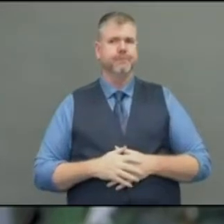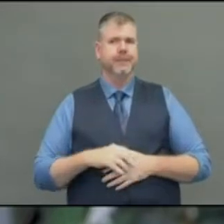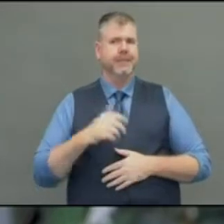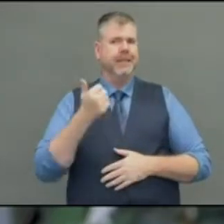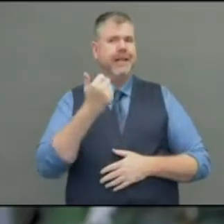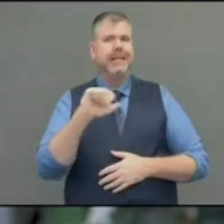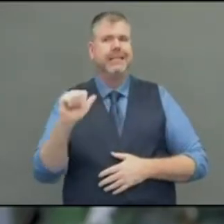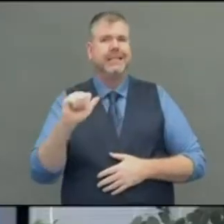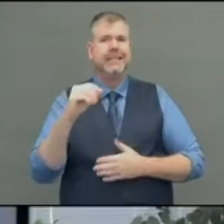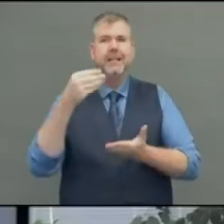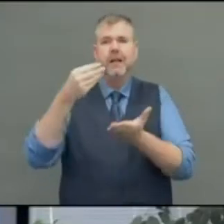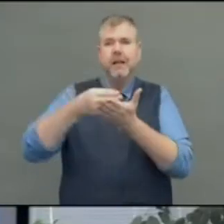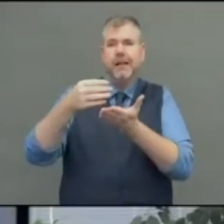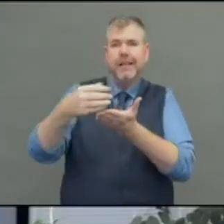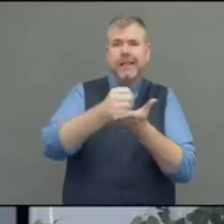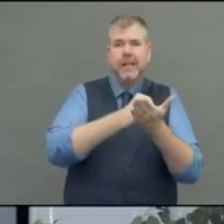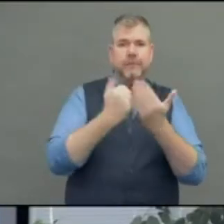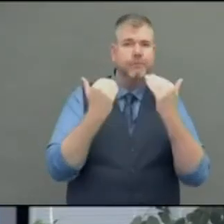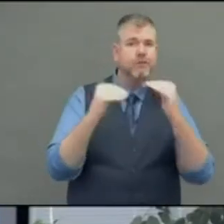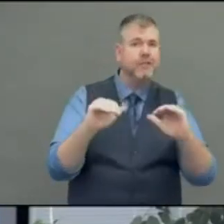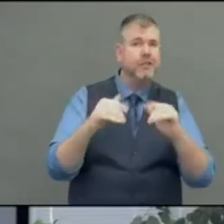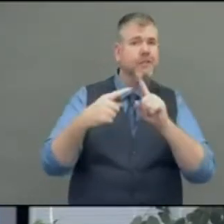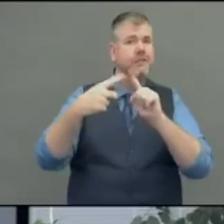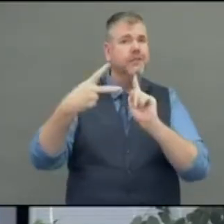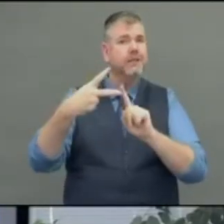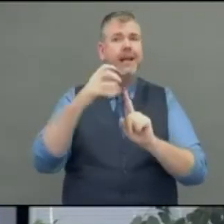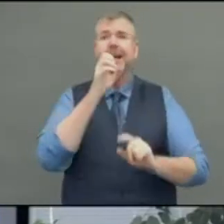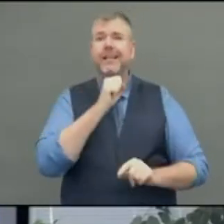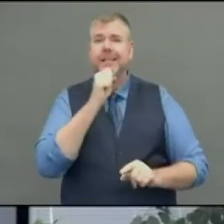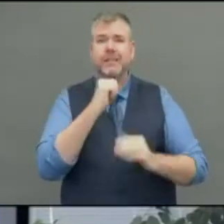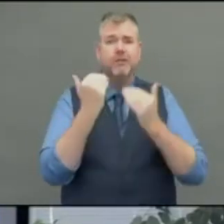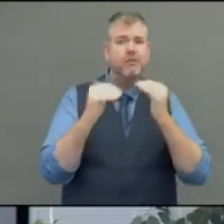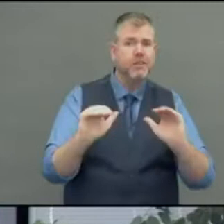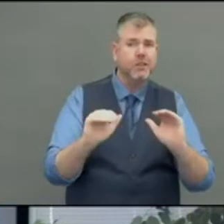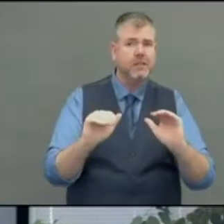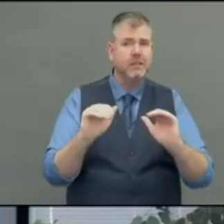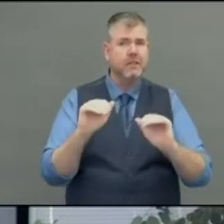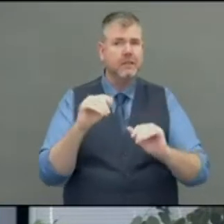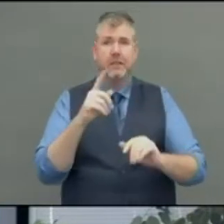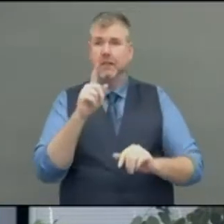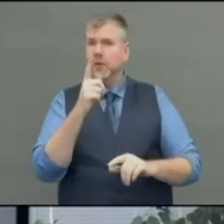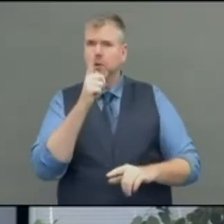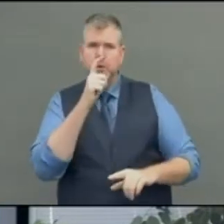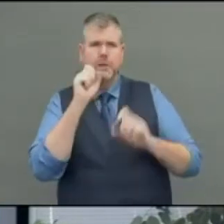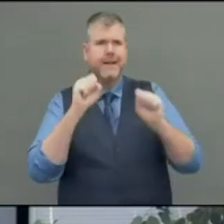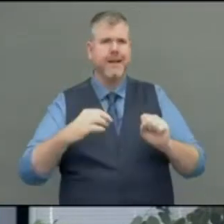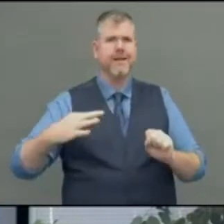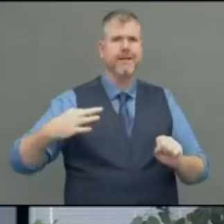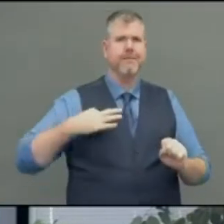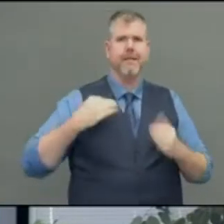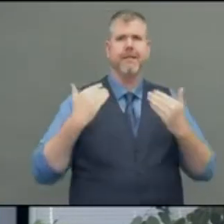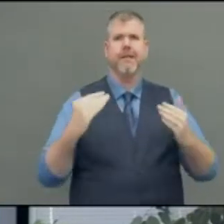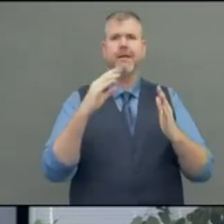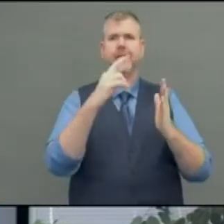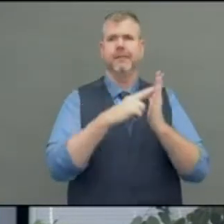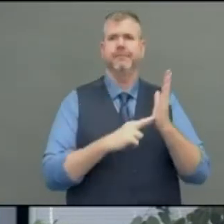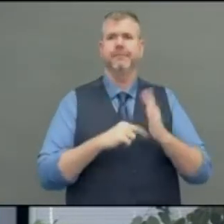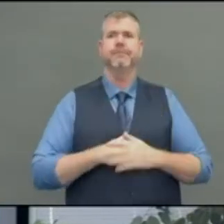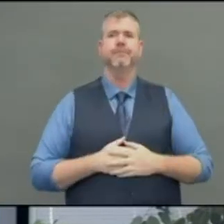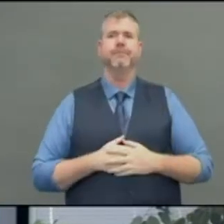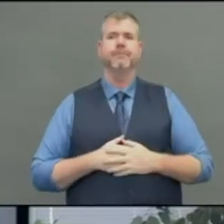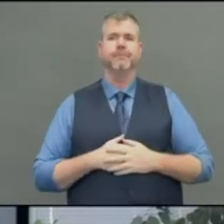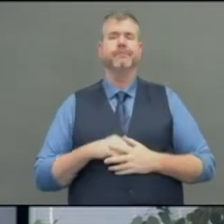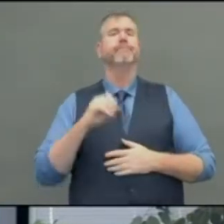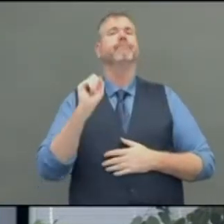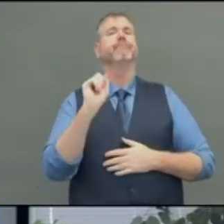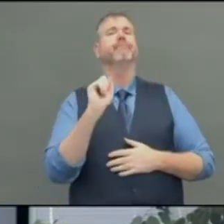restrictions and who can apply? Definitely. So yes, we're a state-funded program, and the funds come from you